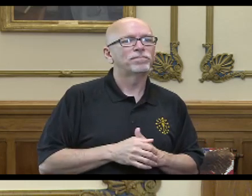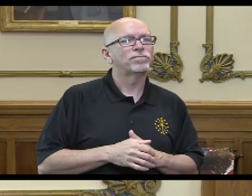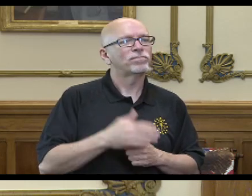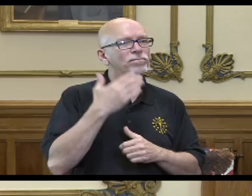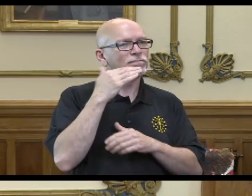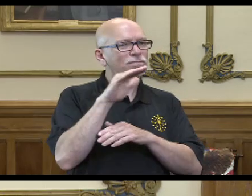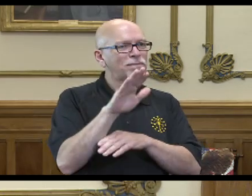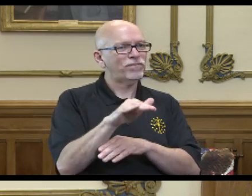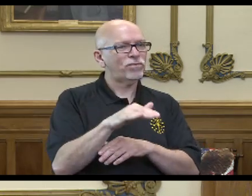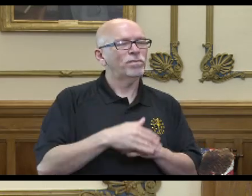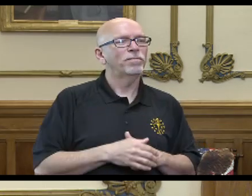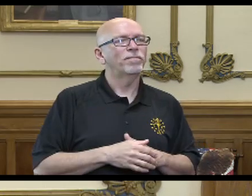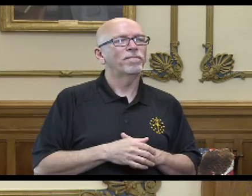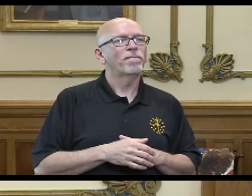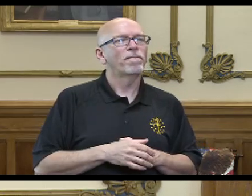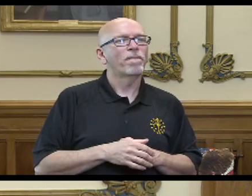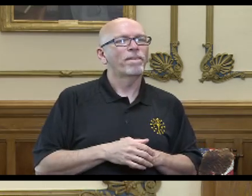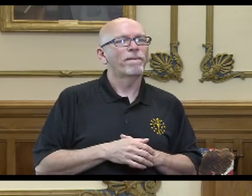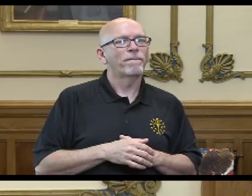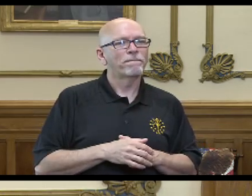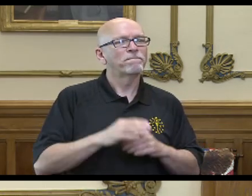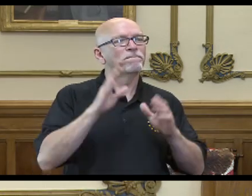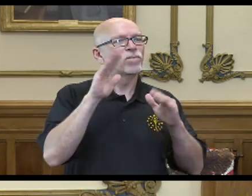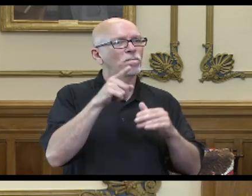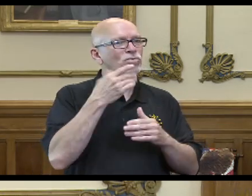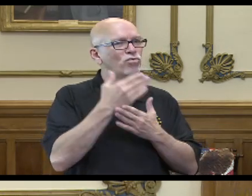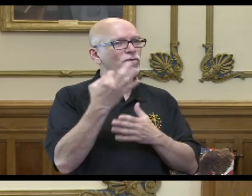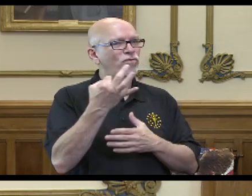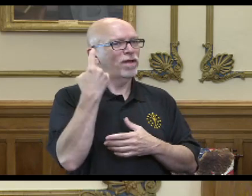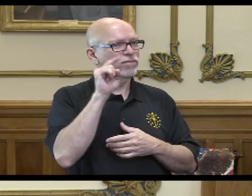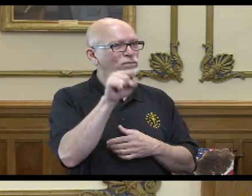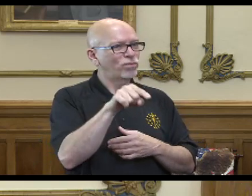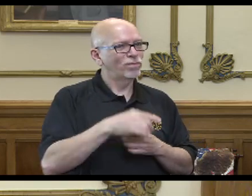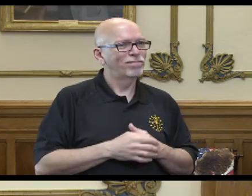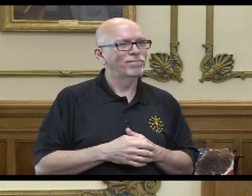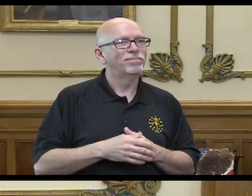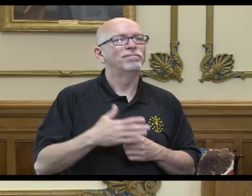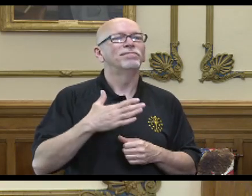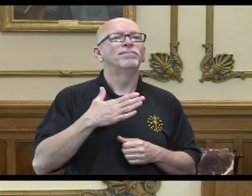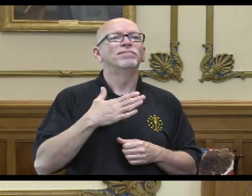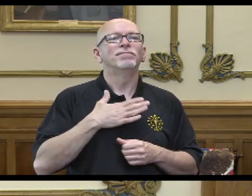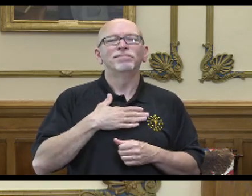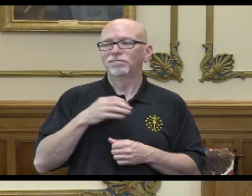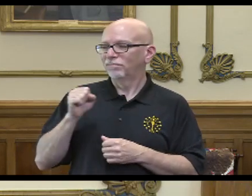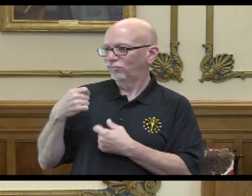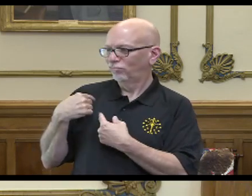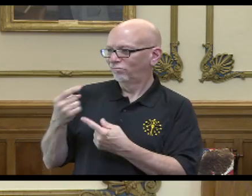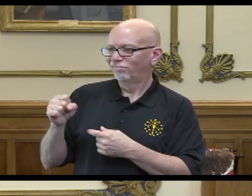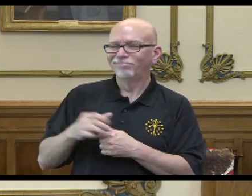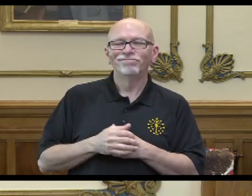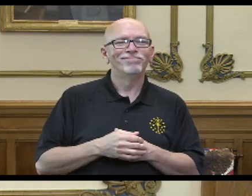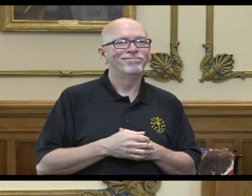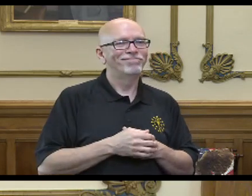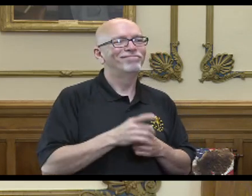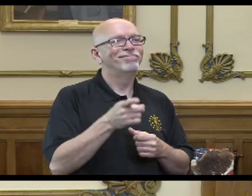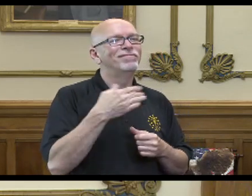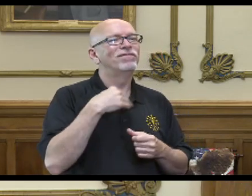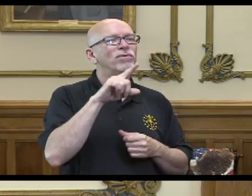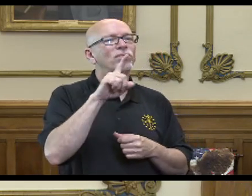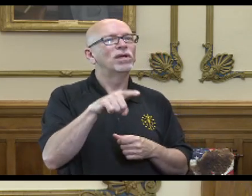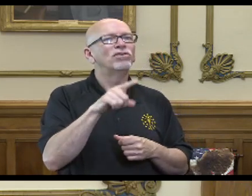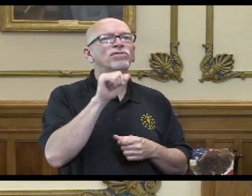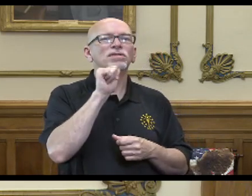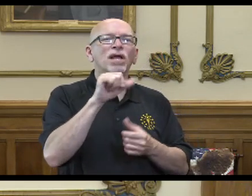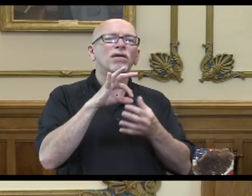Good afternoon. Hope it's a good Friday for you. I have another two good Friday. questions that are not